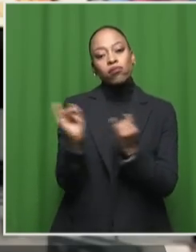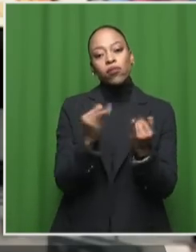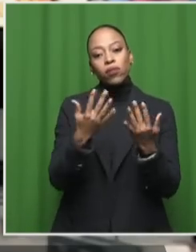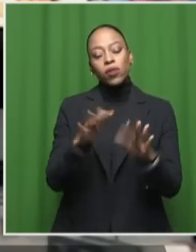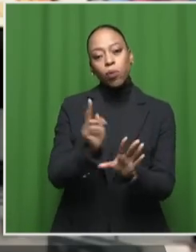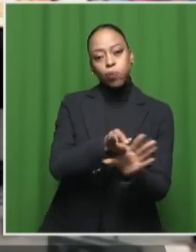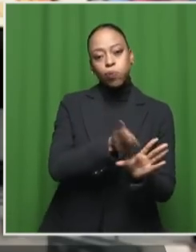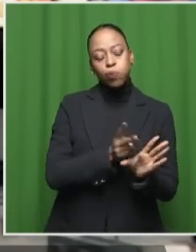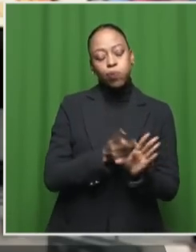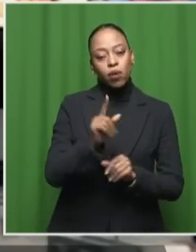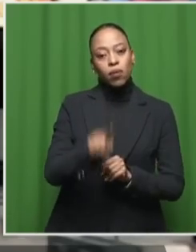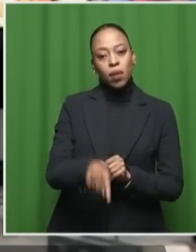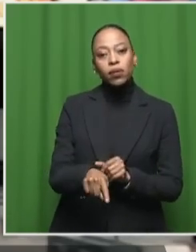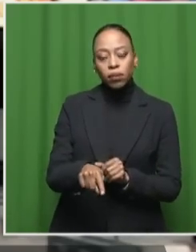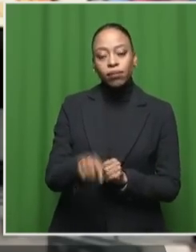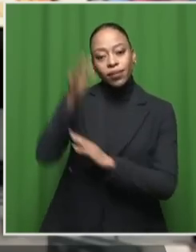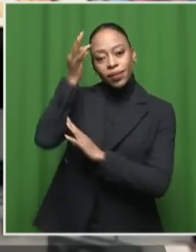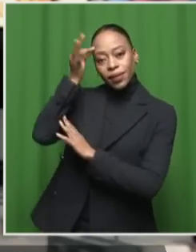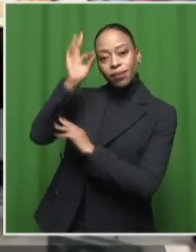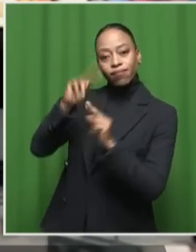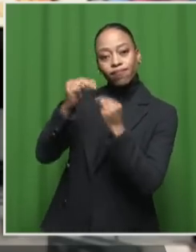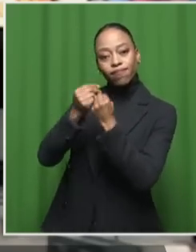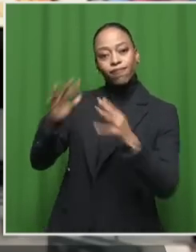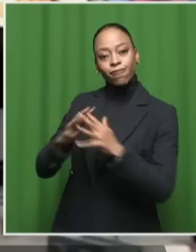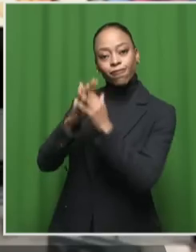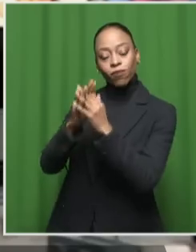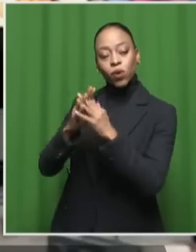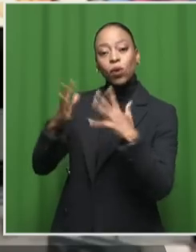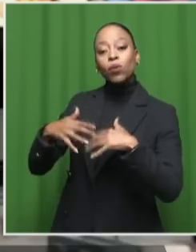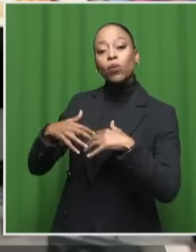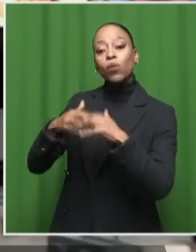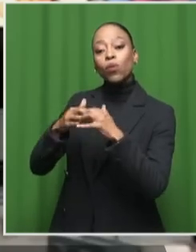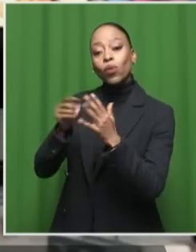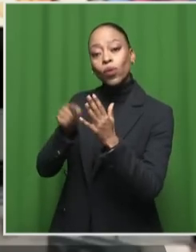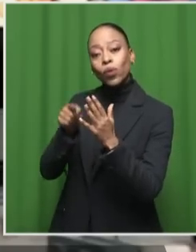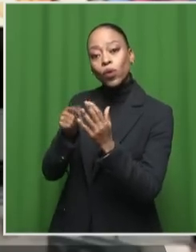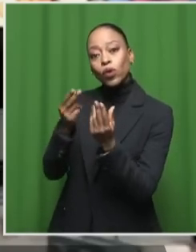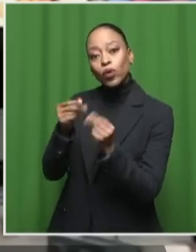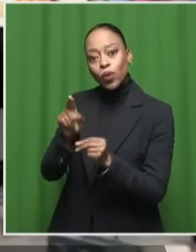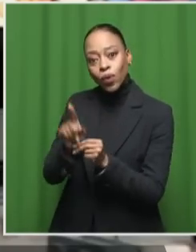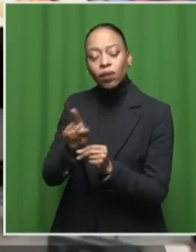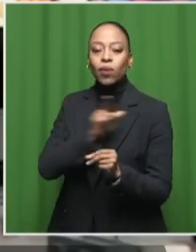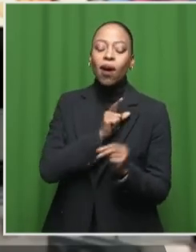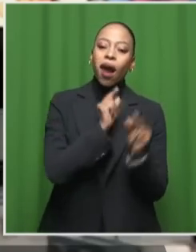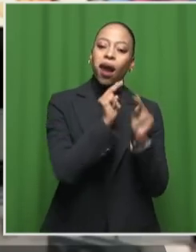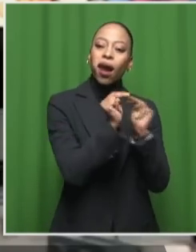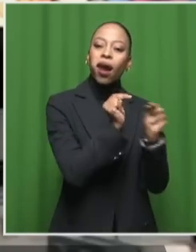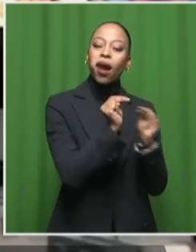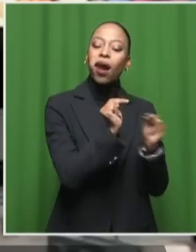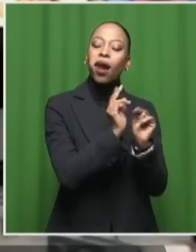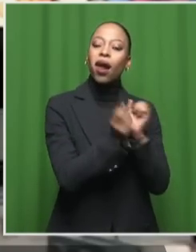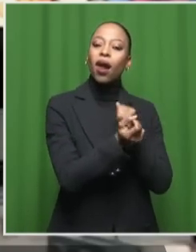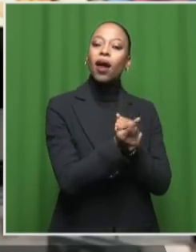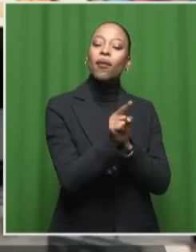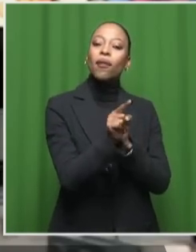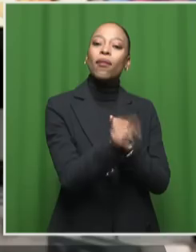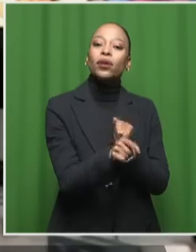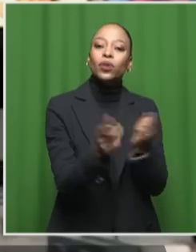And secondly, the Government of National Unity would exist for as long as negotiations were taking place on